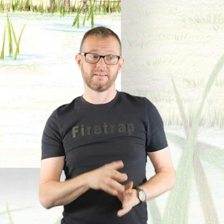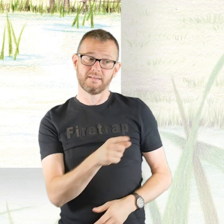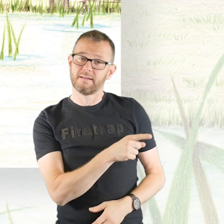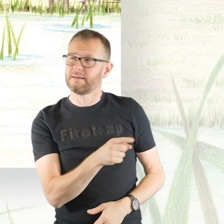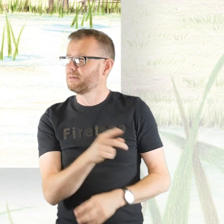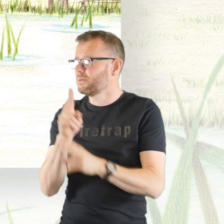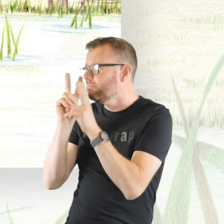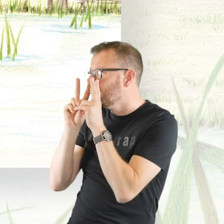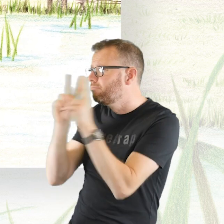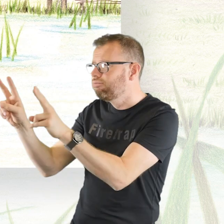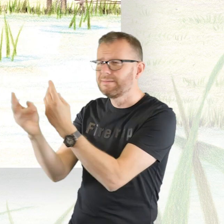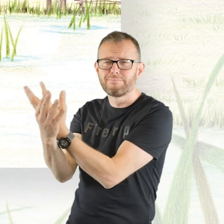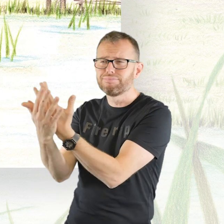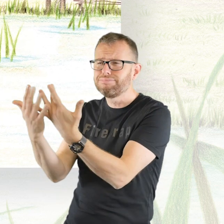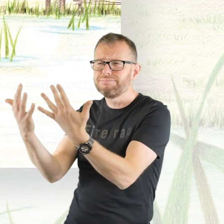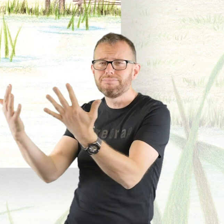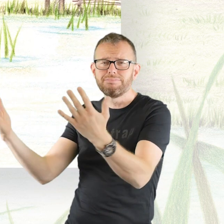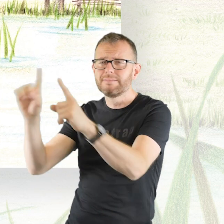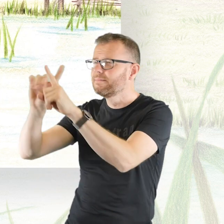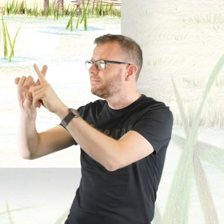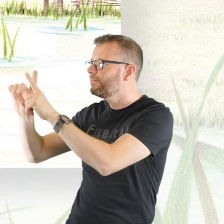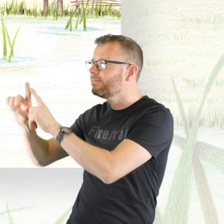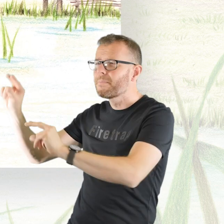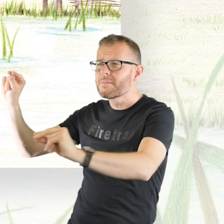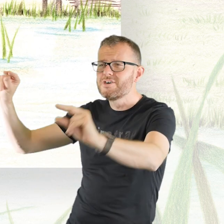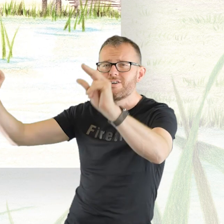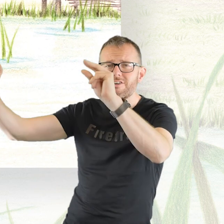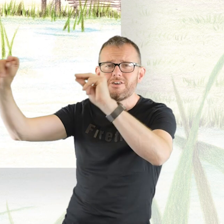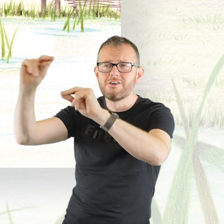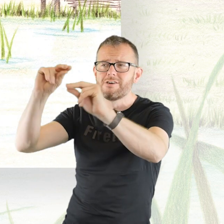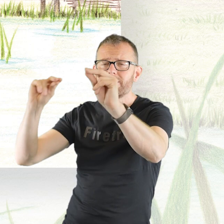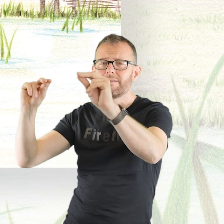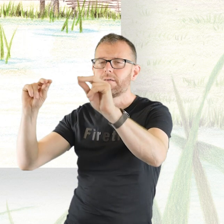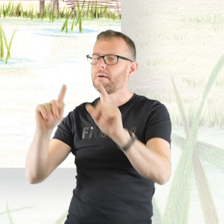They saw many birds, but their favourite was a snipe.